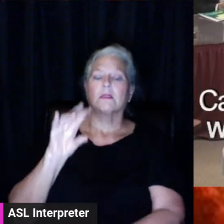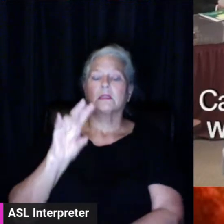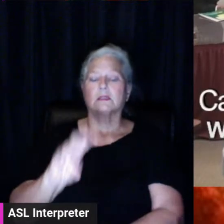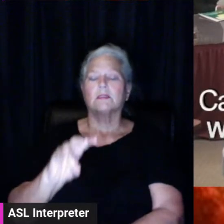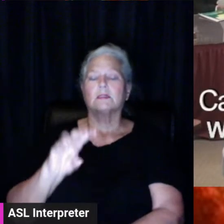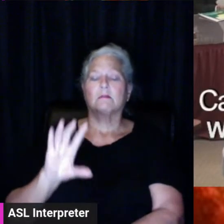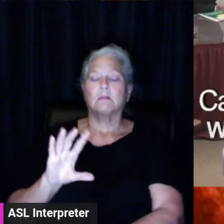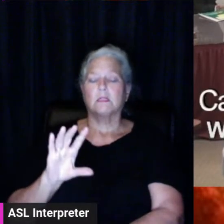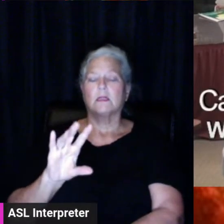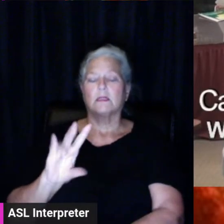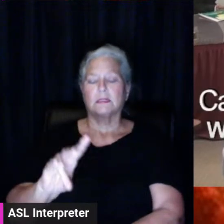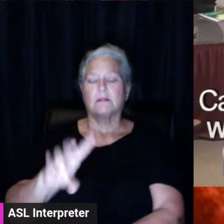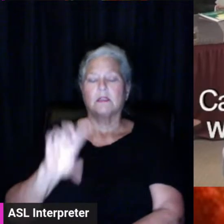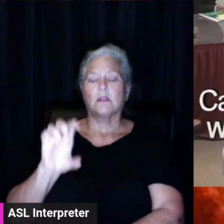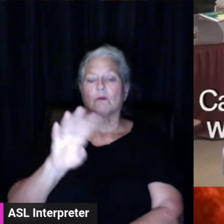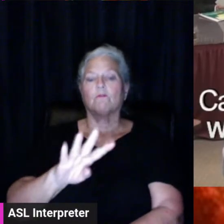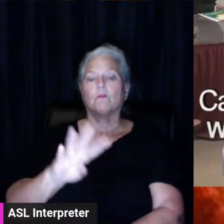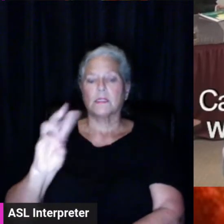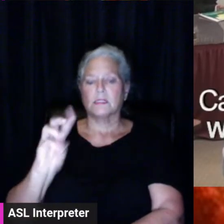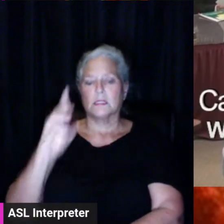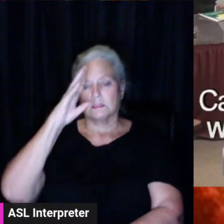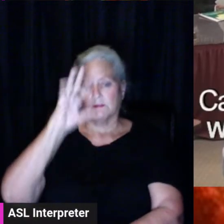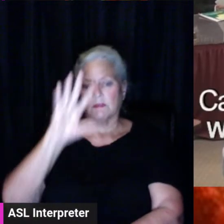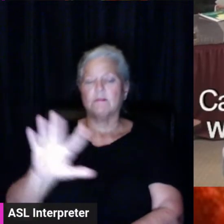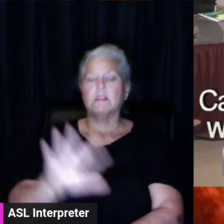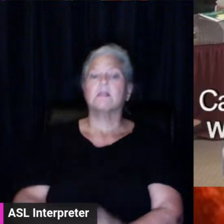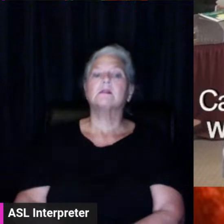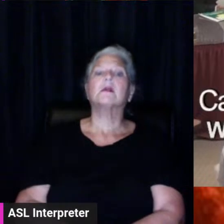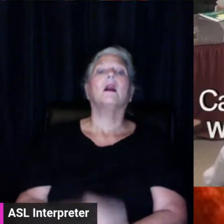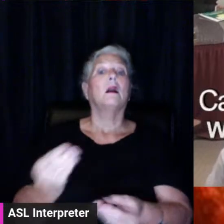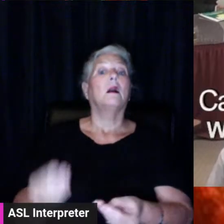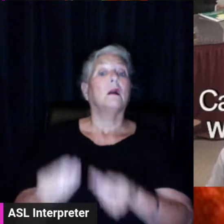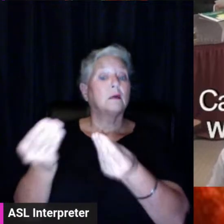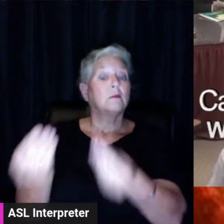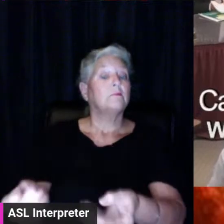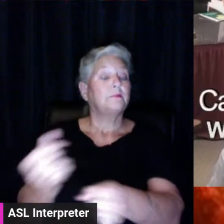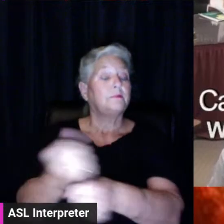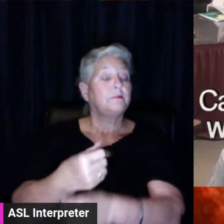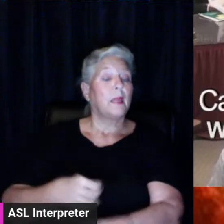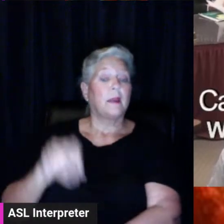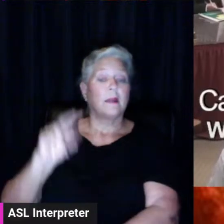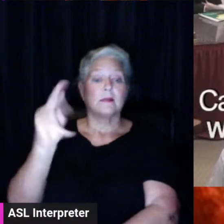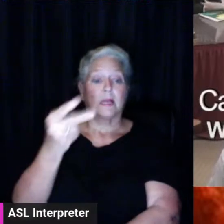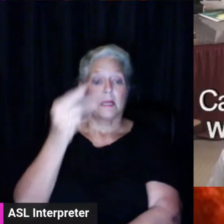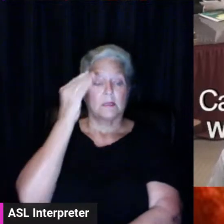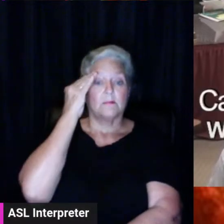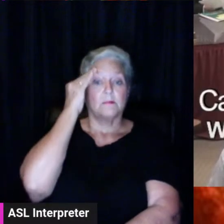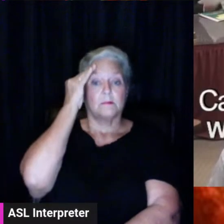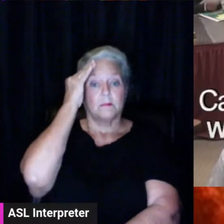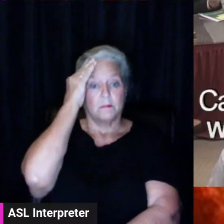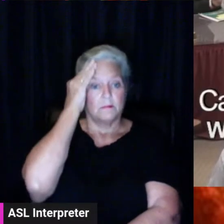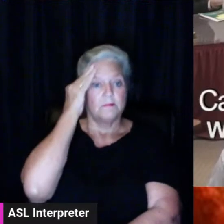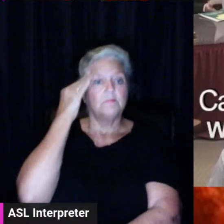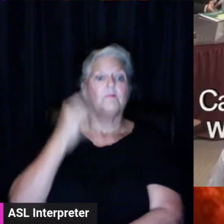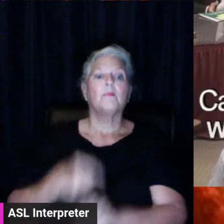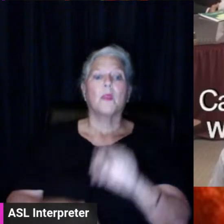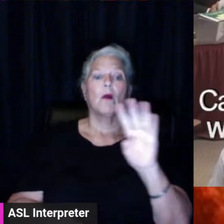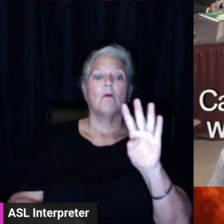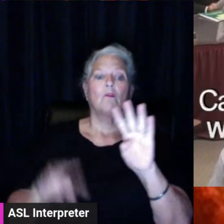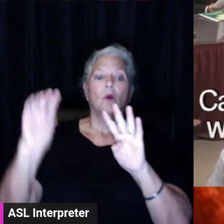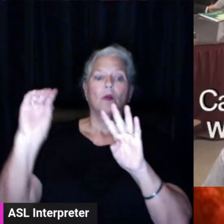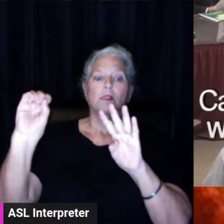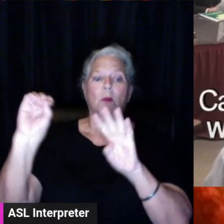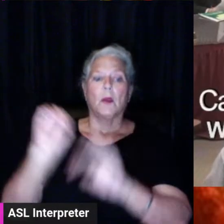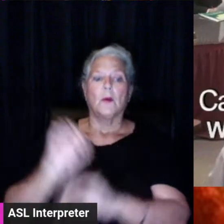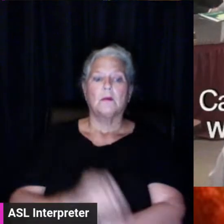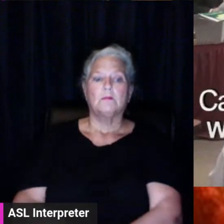$3,529,746.05. Second. Motion has been made and seconded. All those in favor, please say aye. Aye. 4-0. All right, next on the agenda,